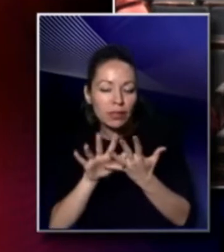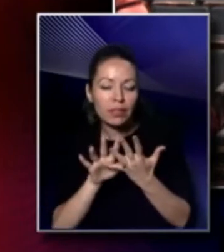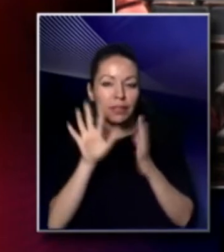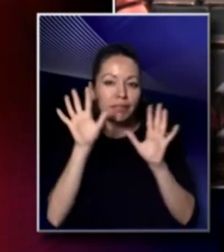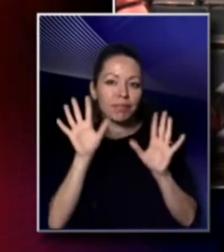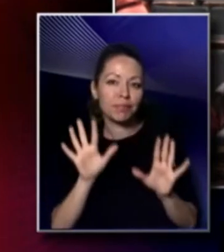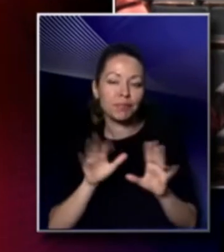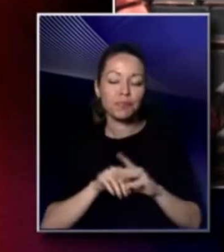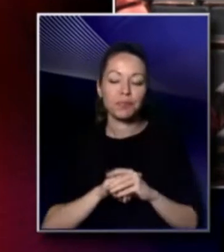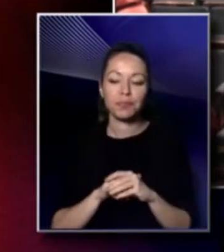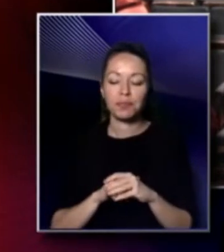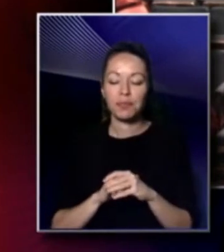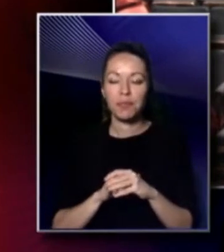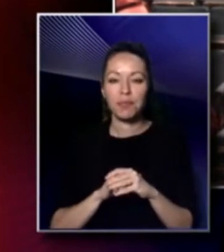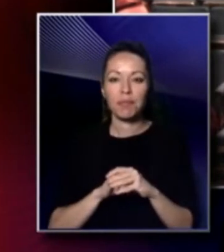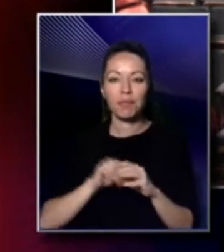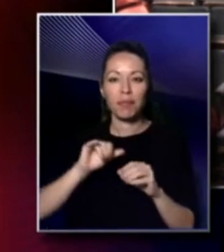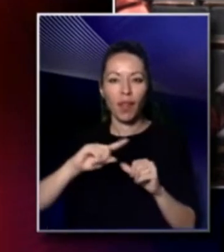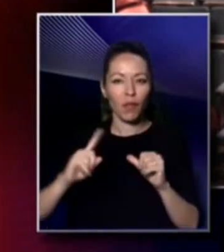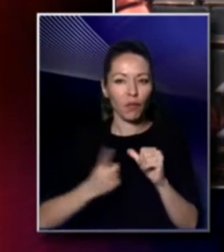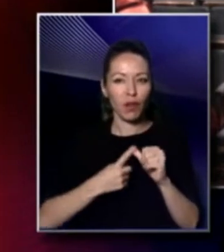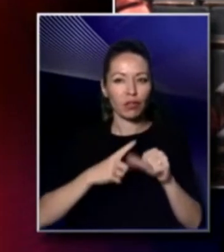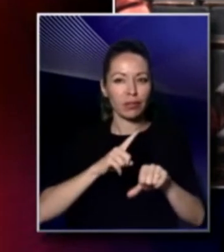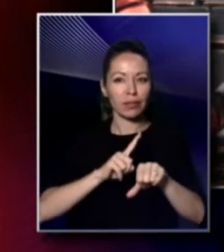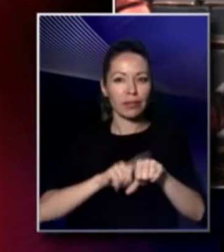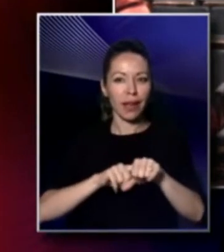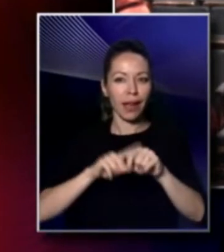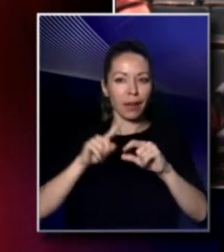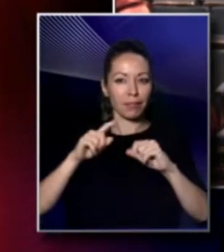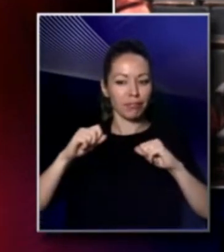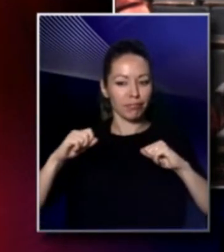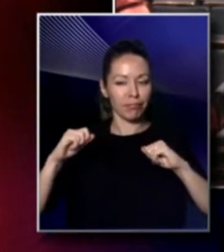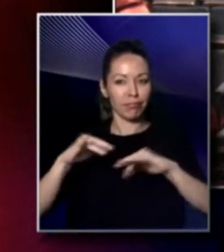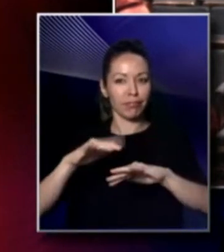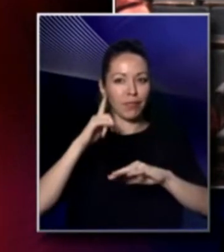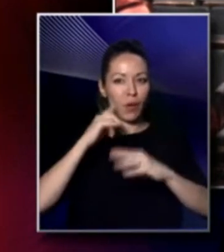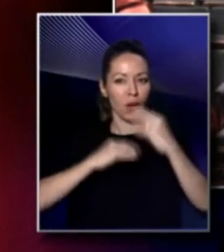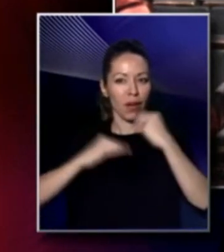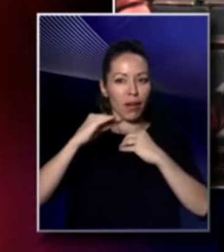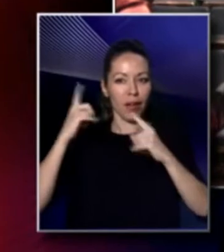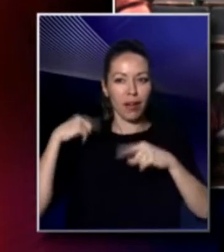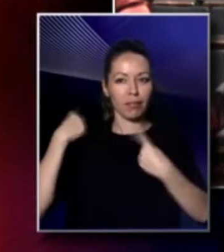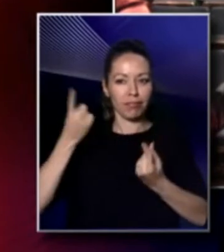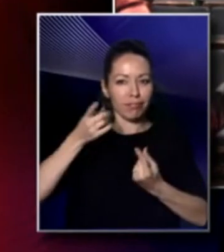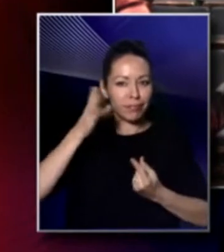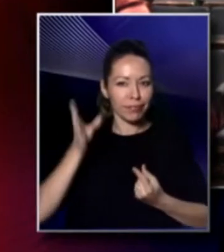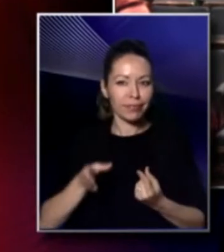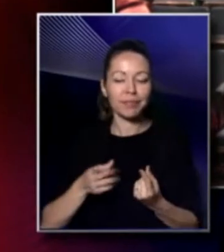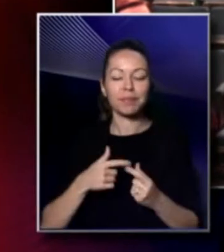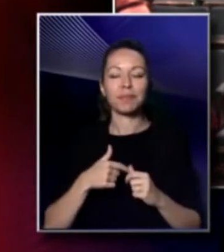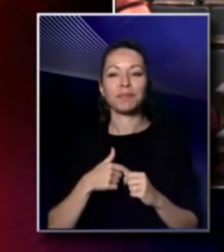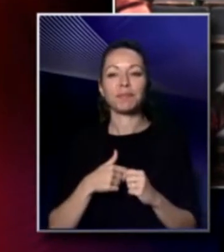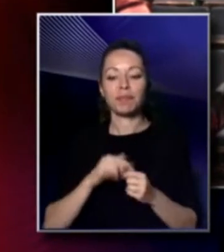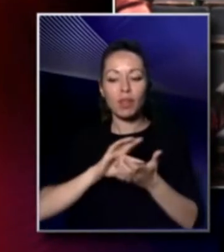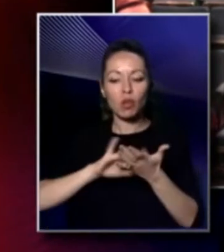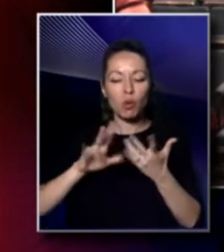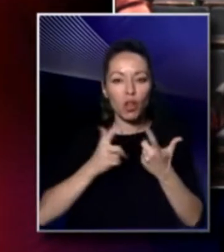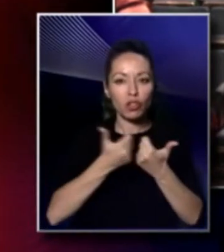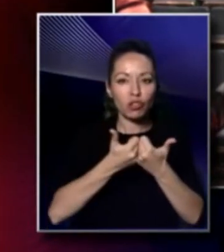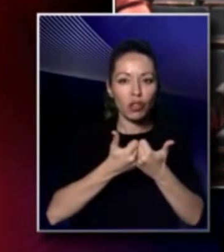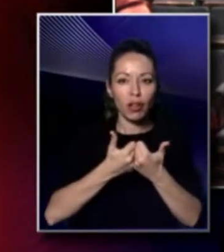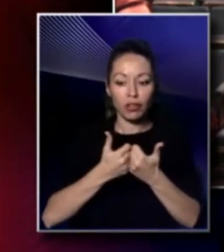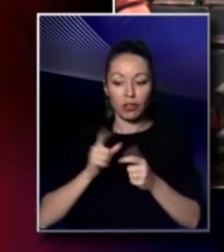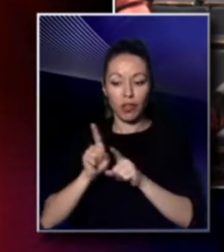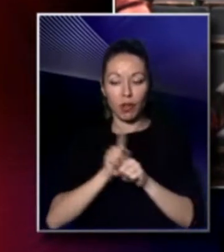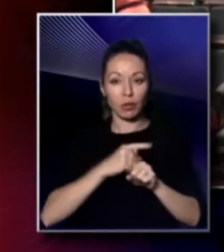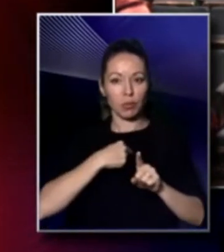This was the first time we had done this before. The Braille Challenge, and I wish we should do it